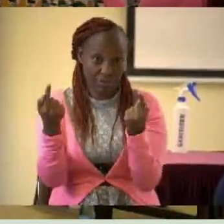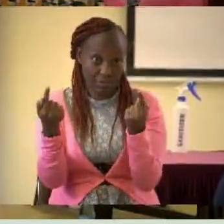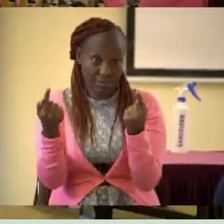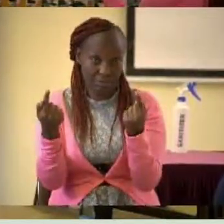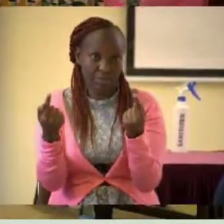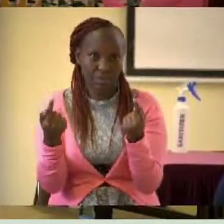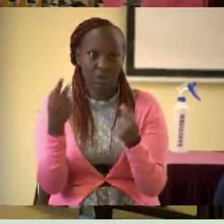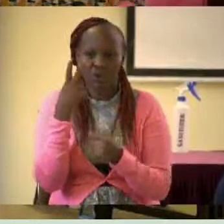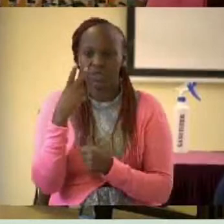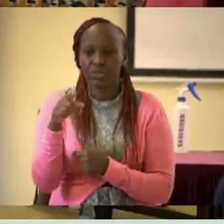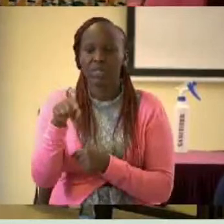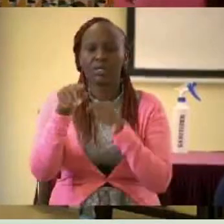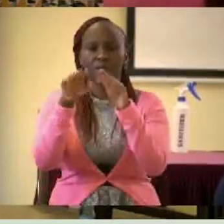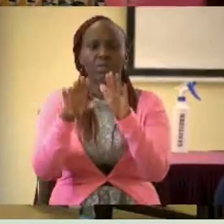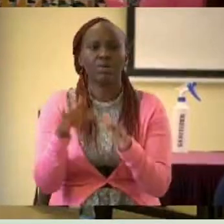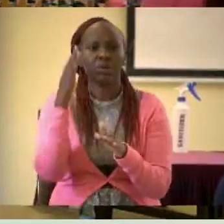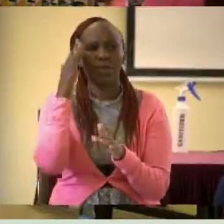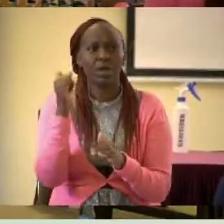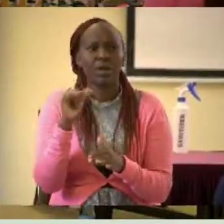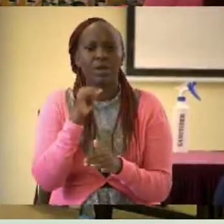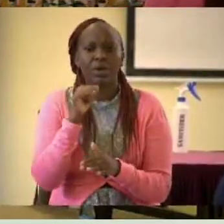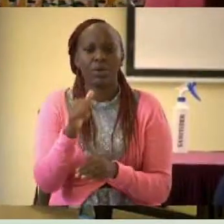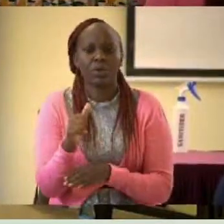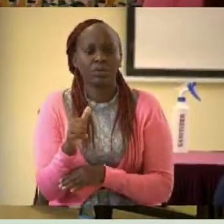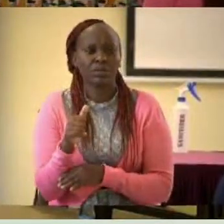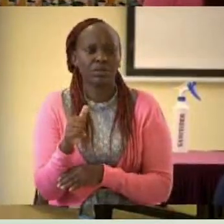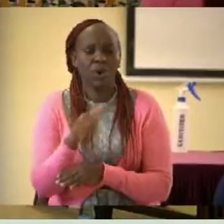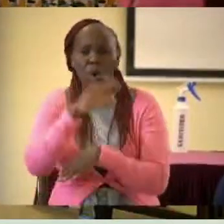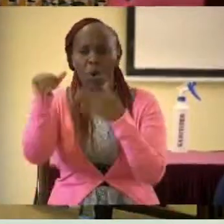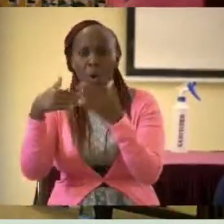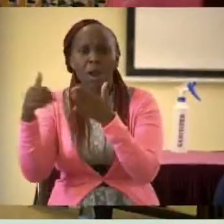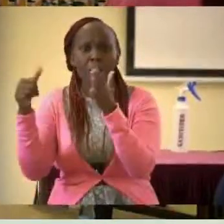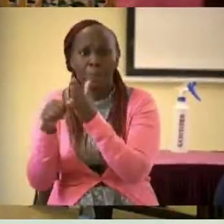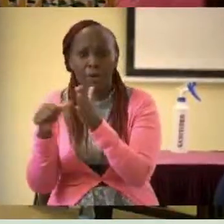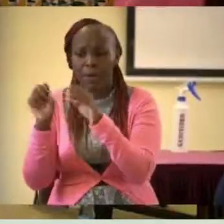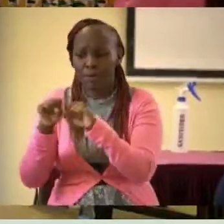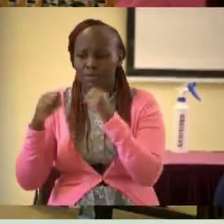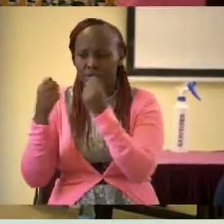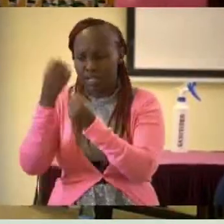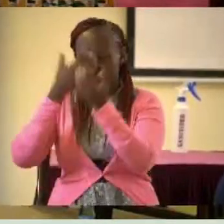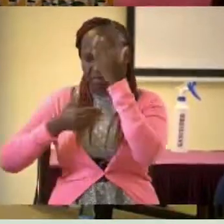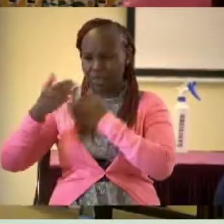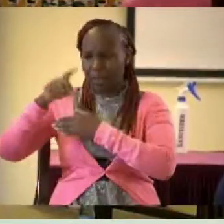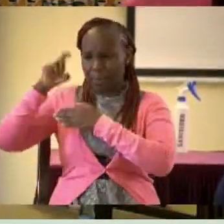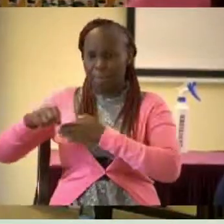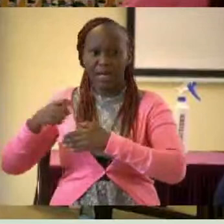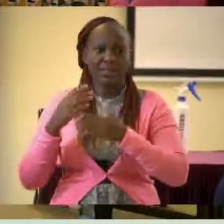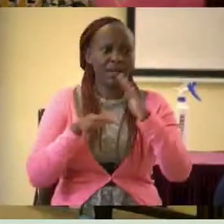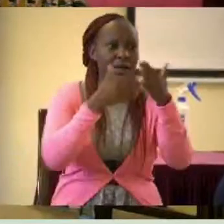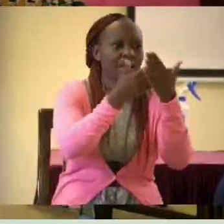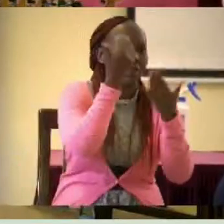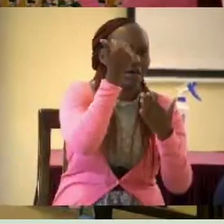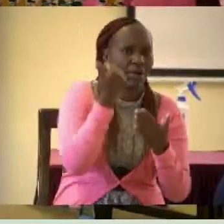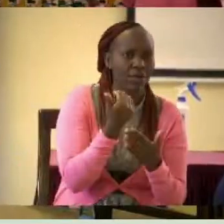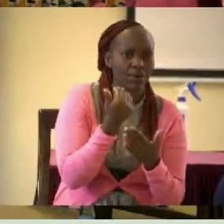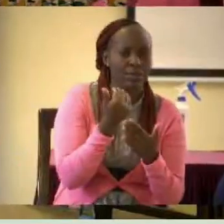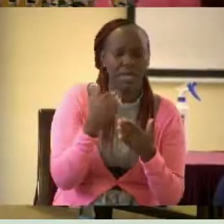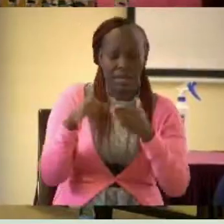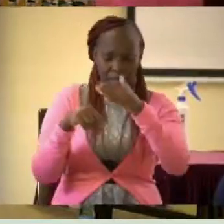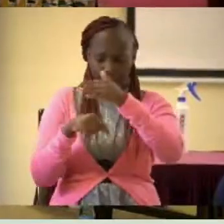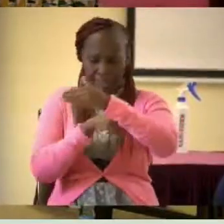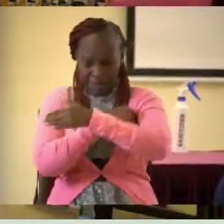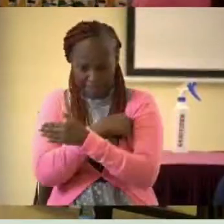find that as an important thing, because not every problem that the society is facing must reach the court. The